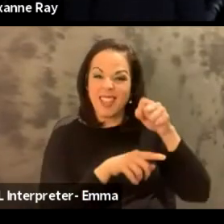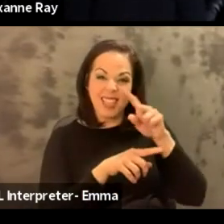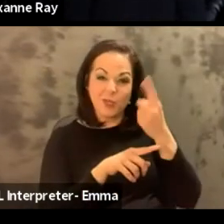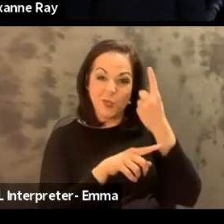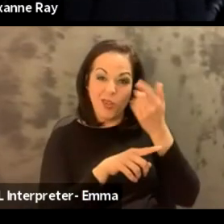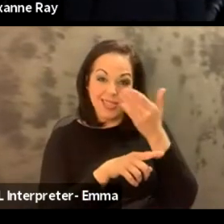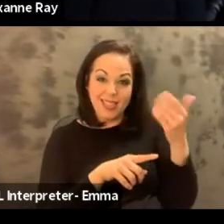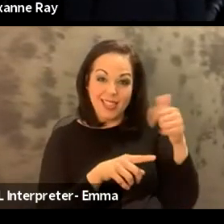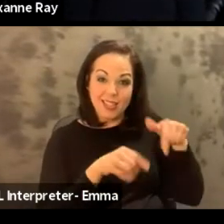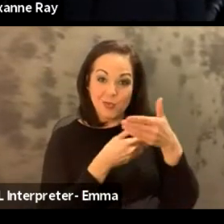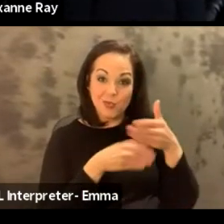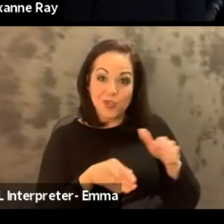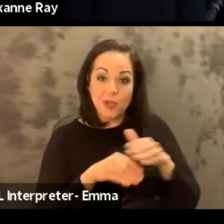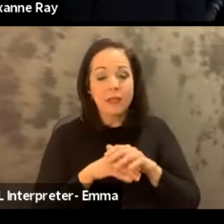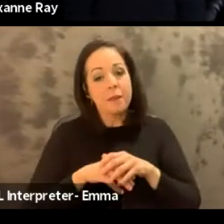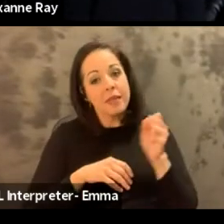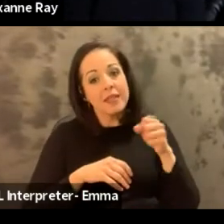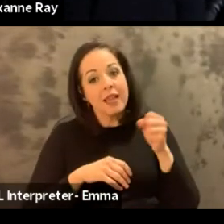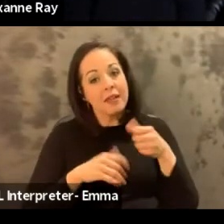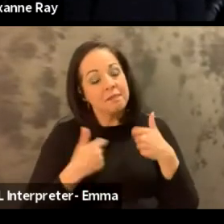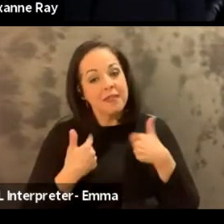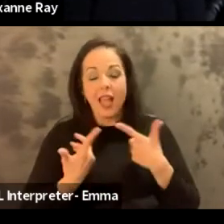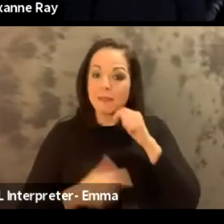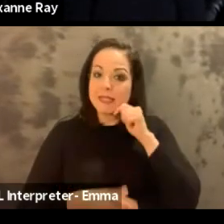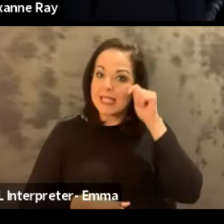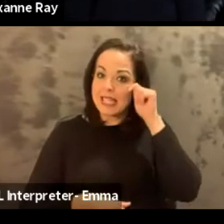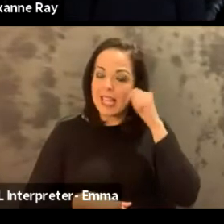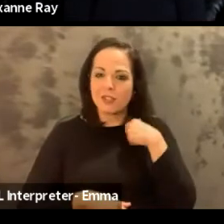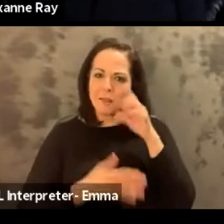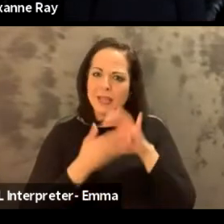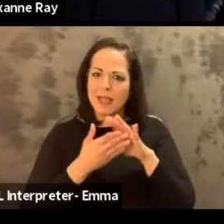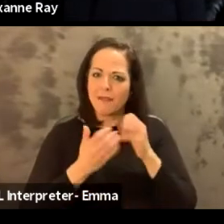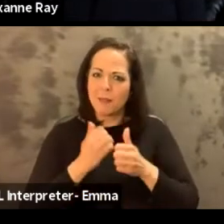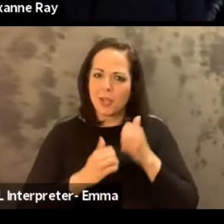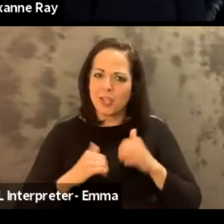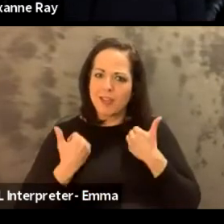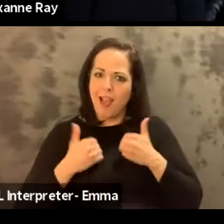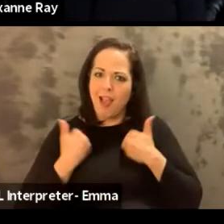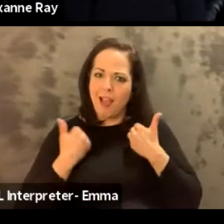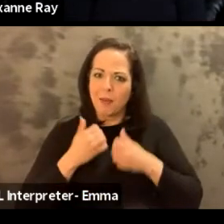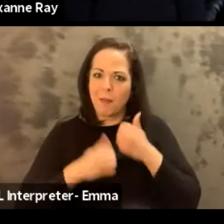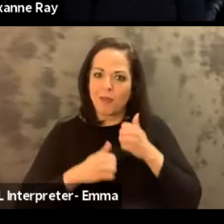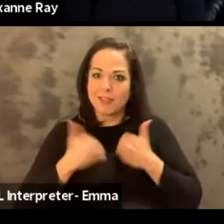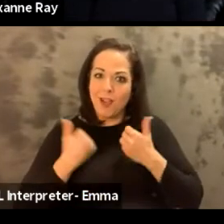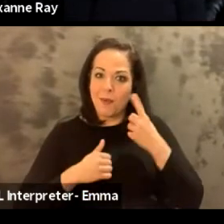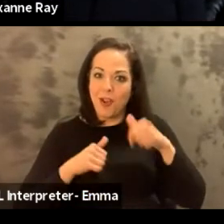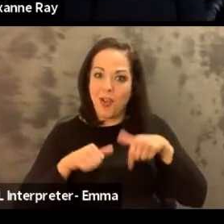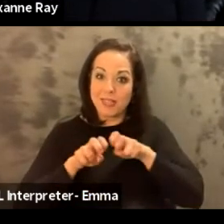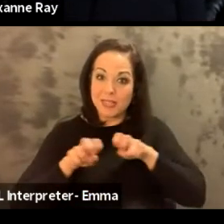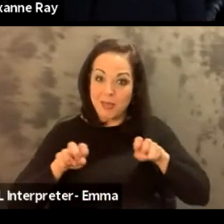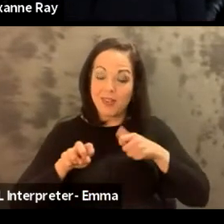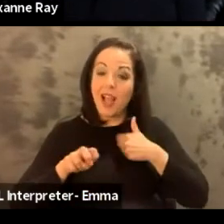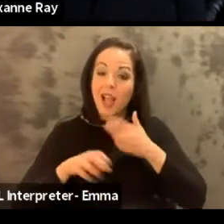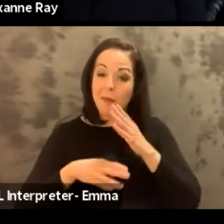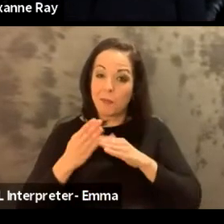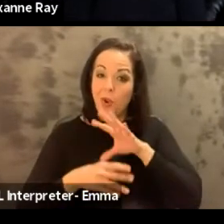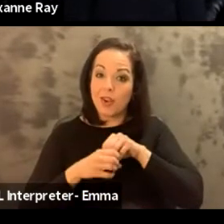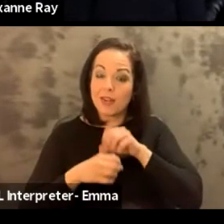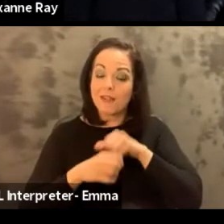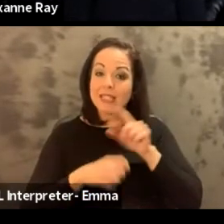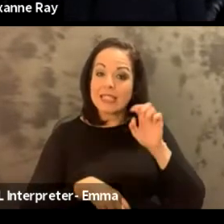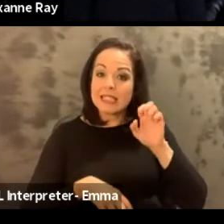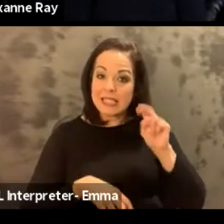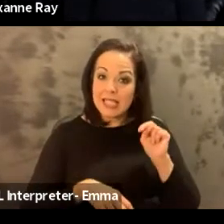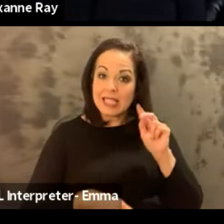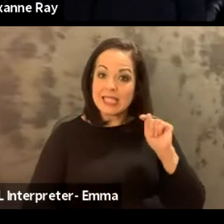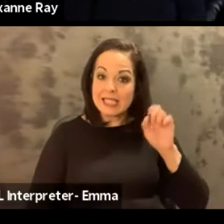room. I am a teenager. I believe I'm the youngest one on this panel. I am a part of Teen Ticks.